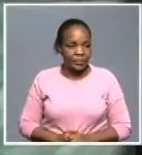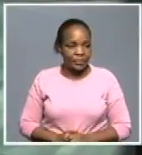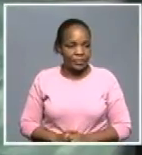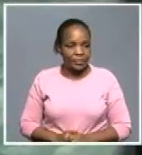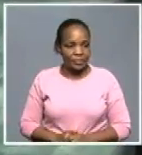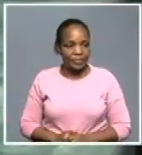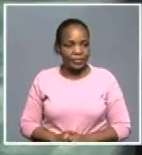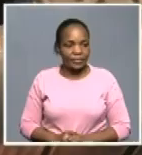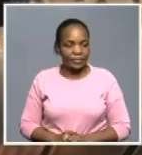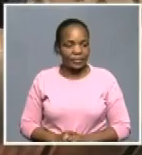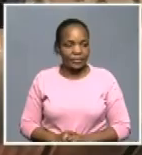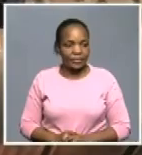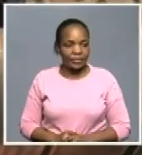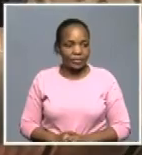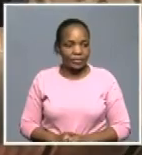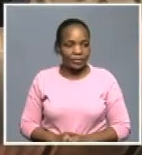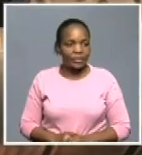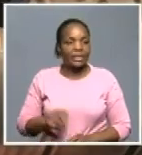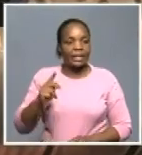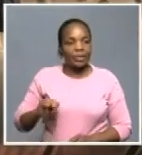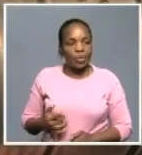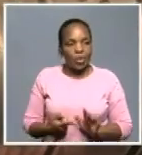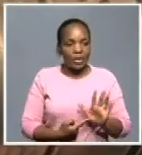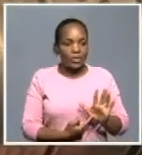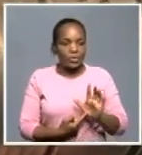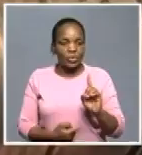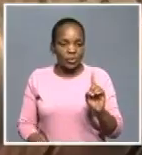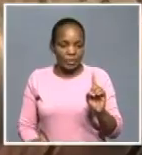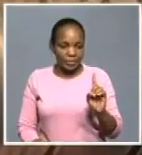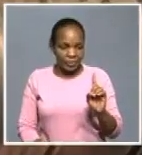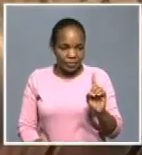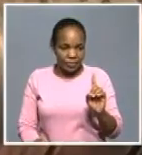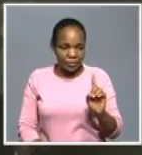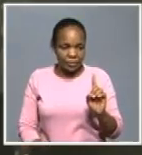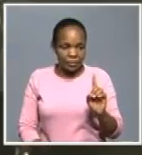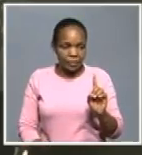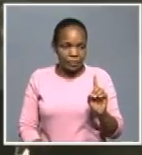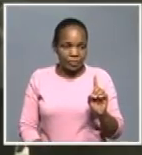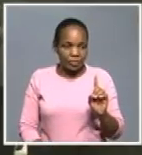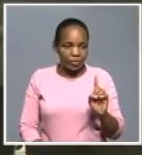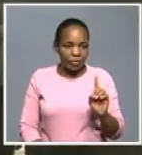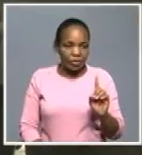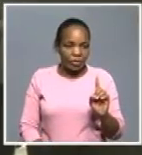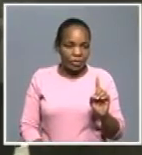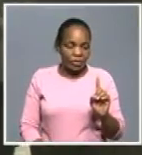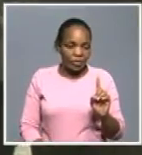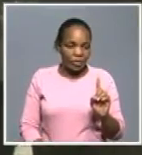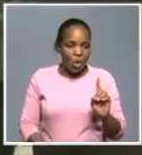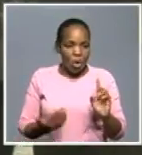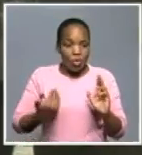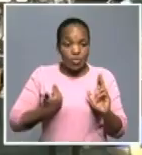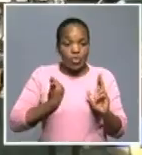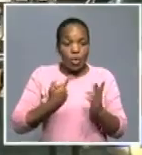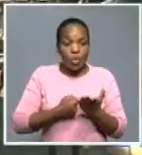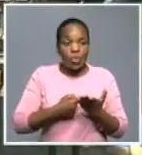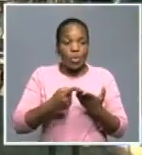here at the Luderitz Crayfish Festival. But I just wanted to also share with you, Roche, that also, you know, what took place also was the Youth Week also,